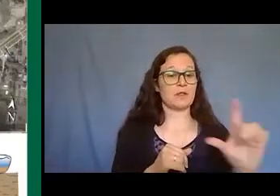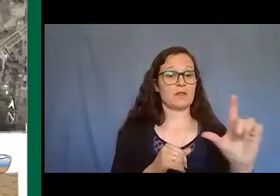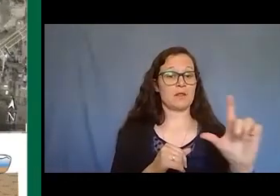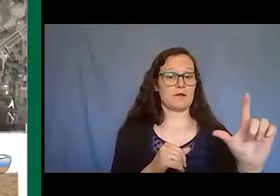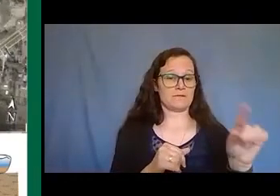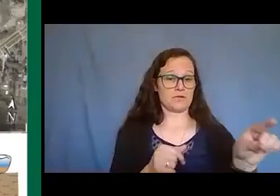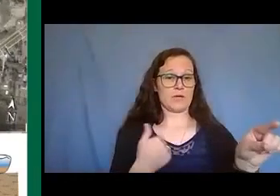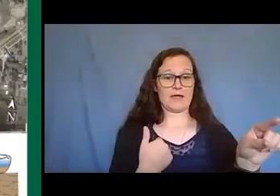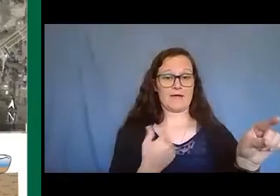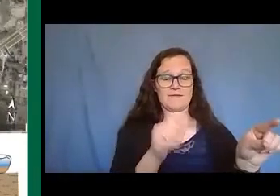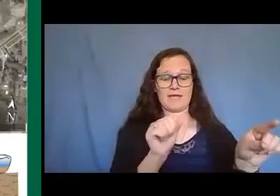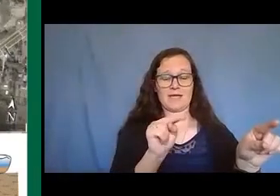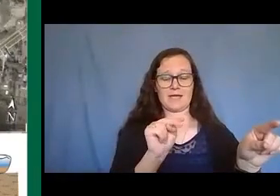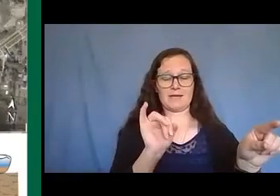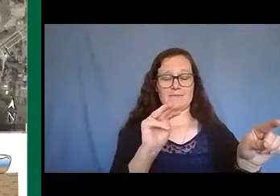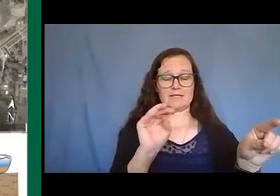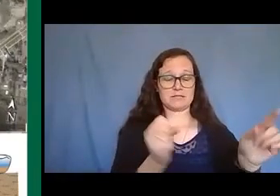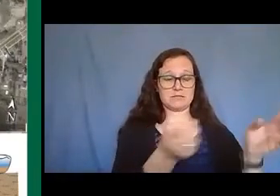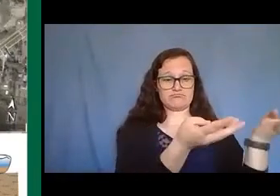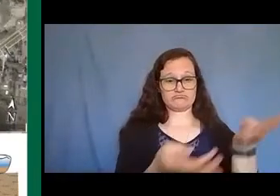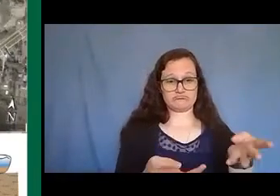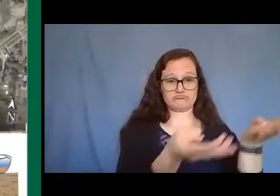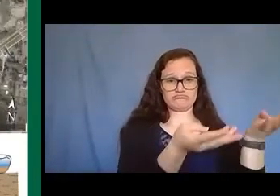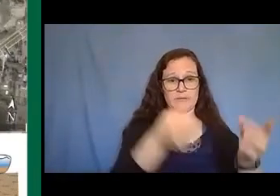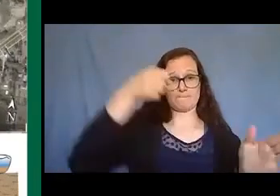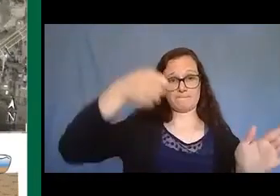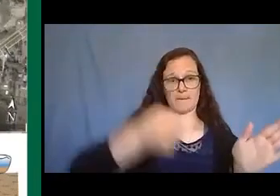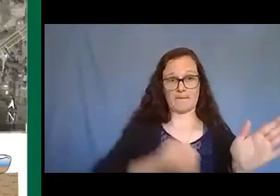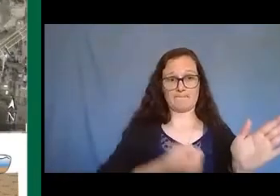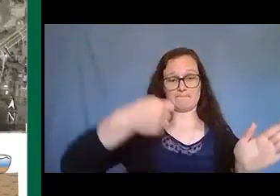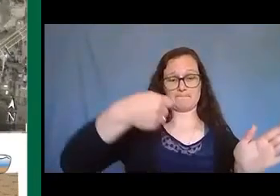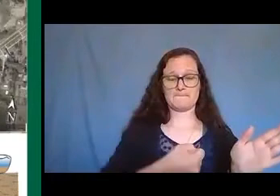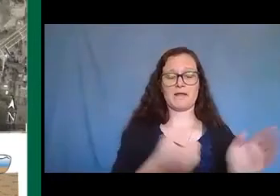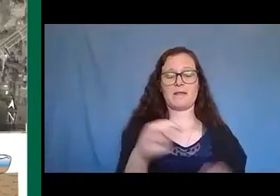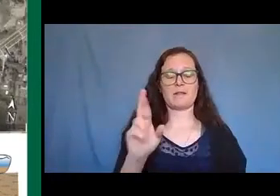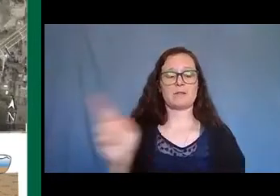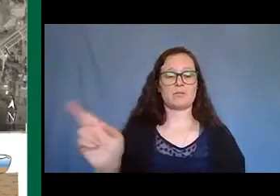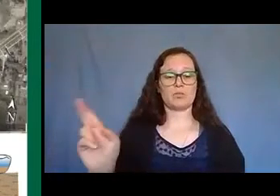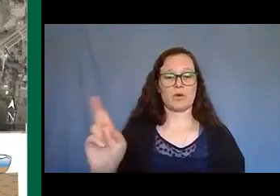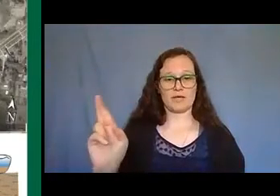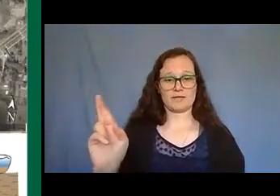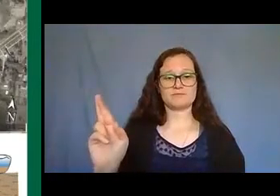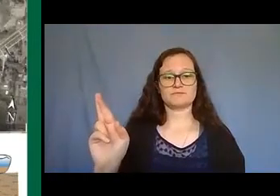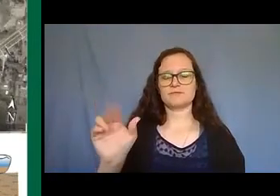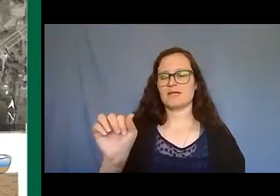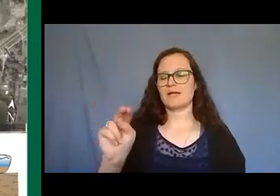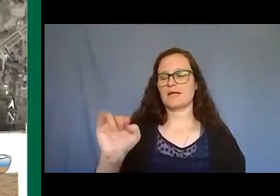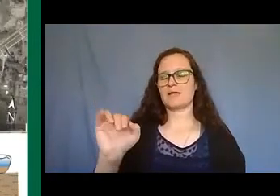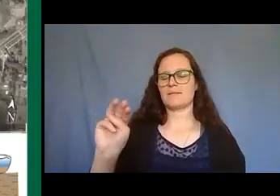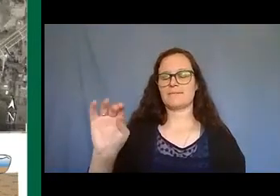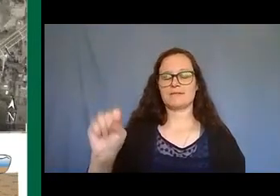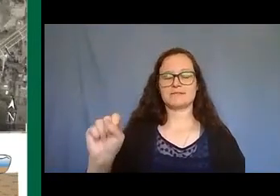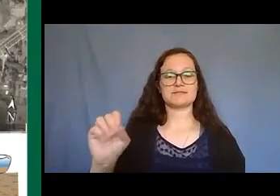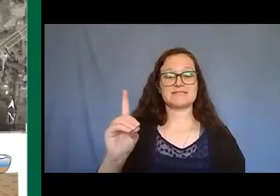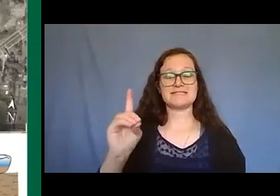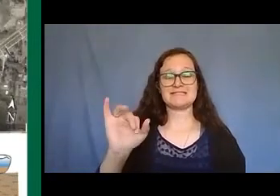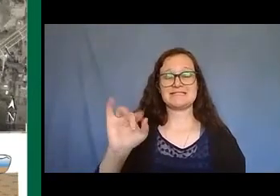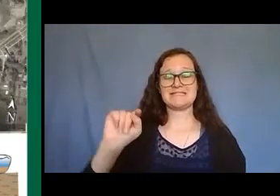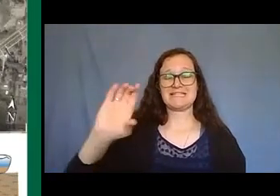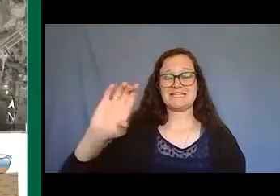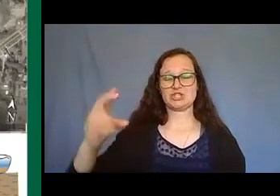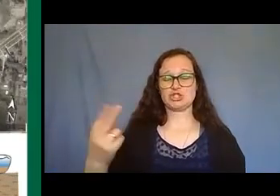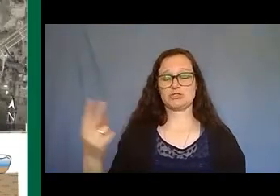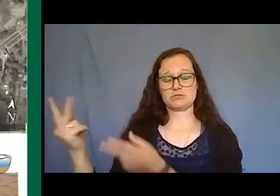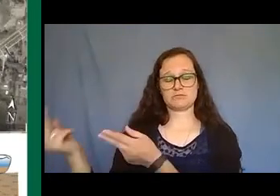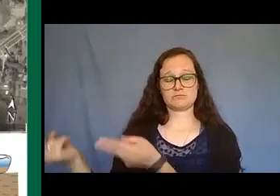Animas River via a pump. The right-hand side is the Animas River ditch that comes in. Something